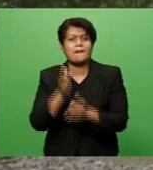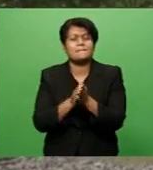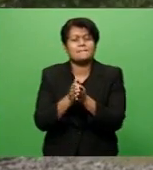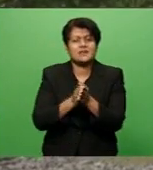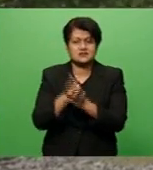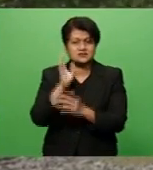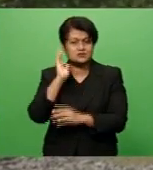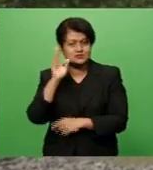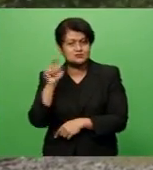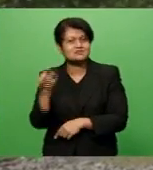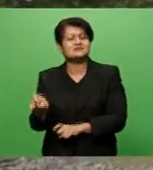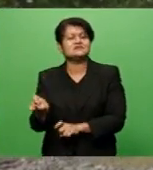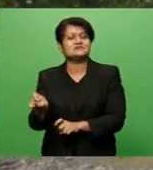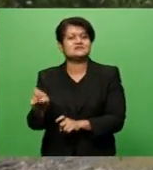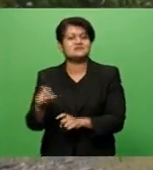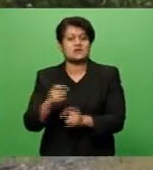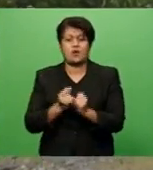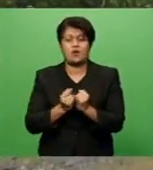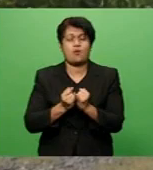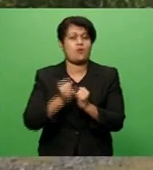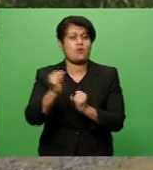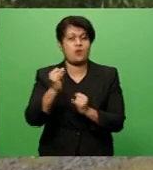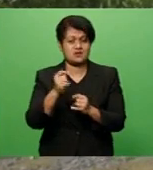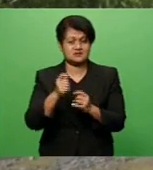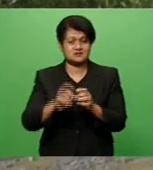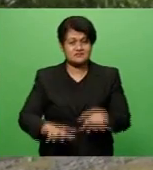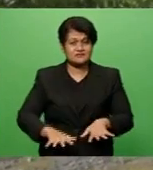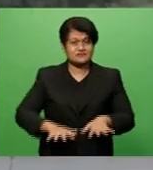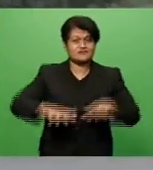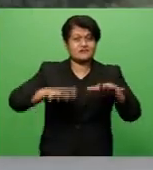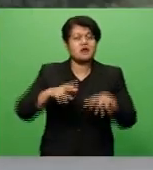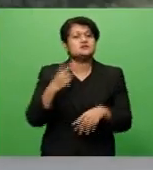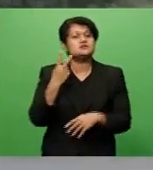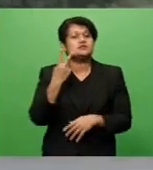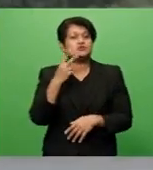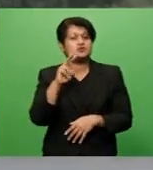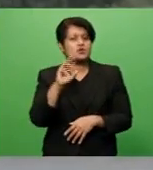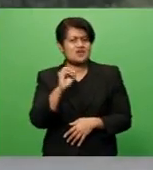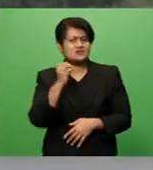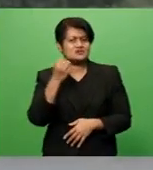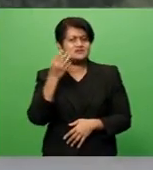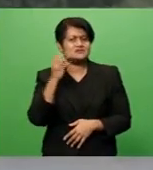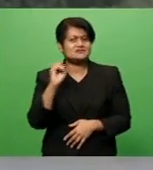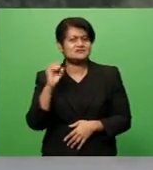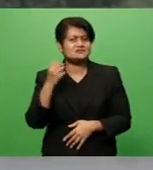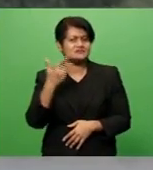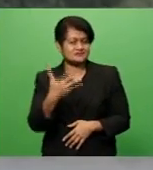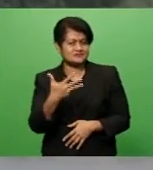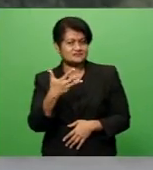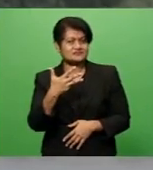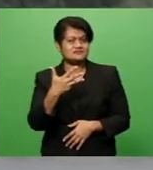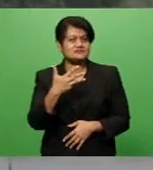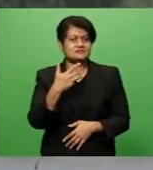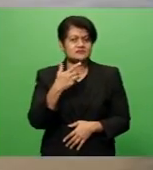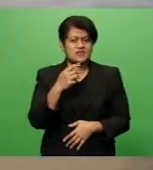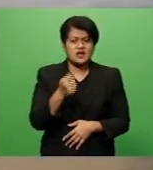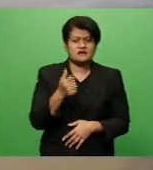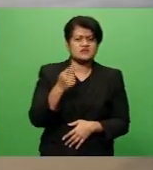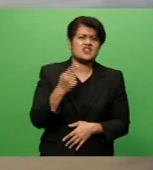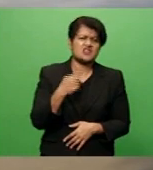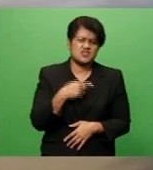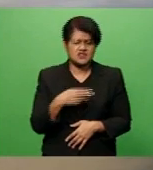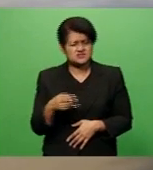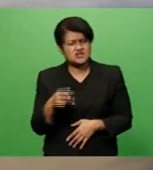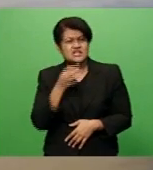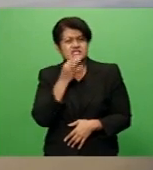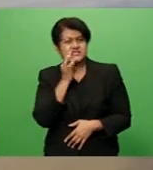The worst flood that we had was in 2009 when the old bridge broke. And after that, there was one small one in 2012. After that, only a little bit